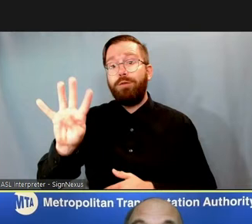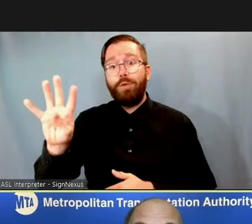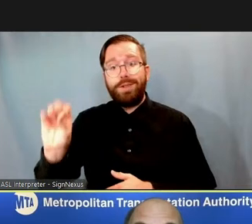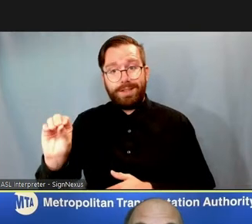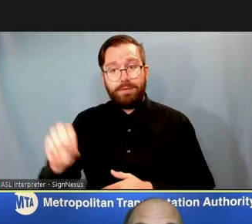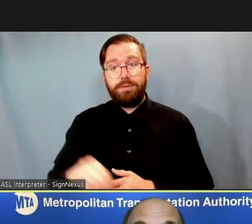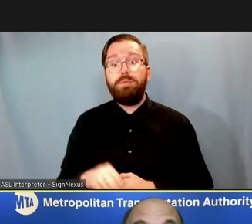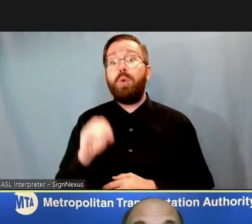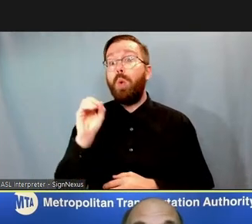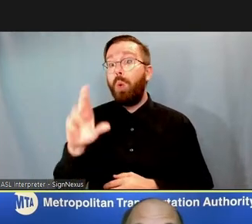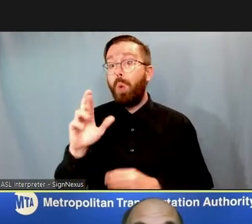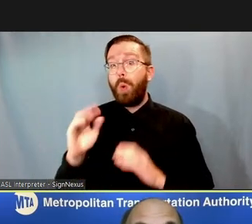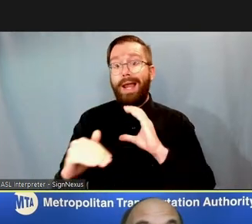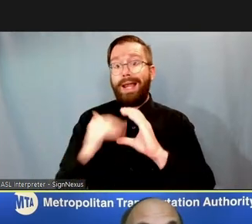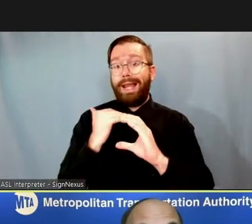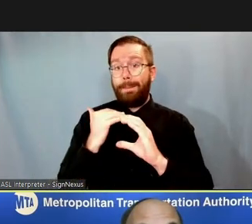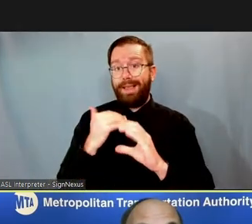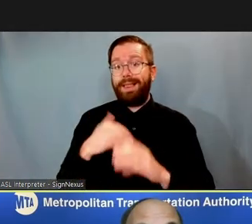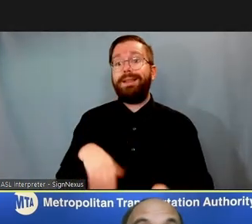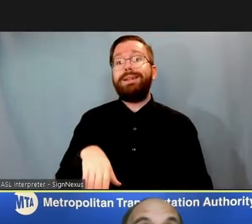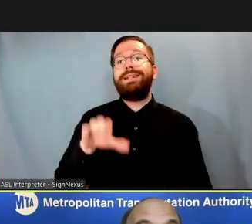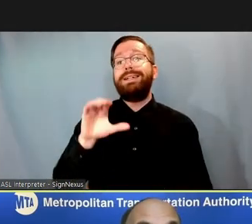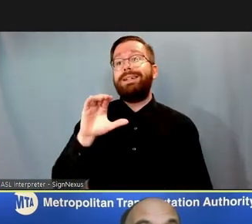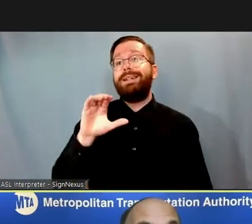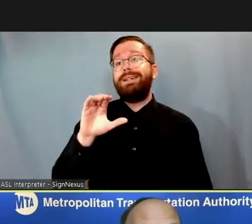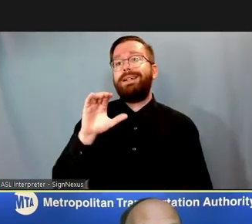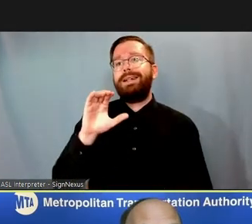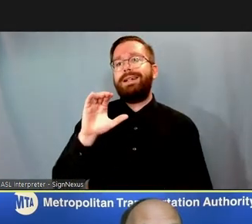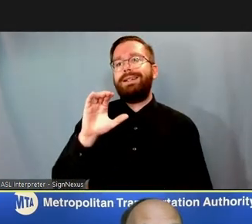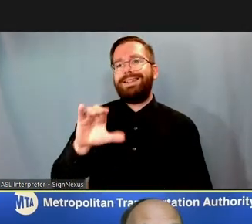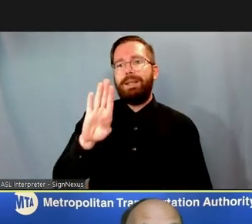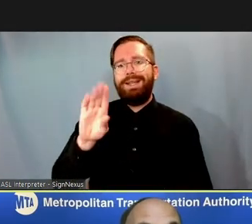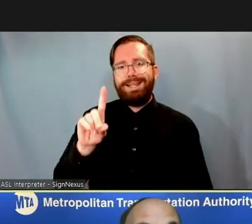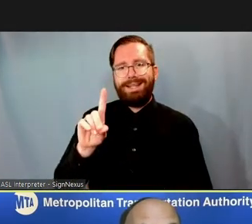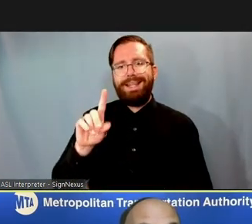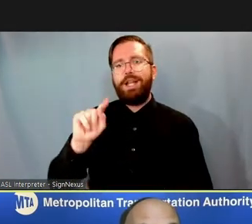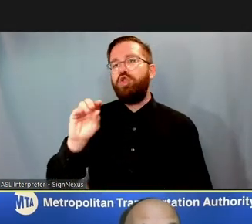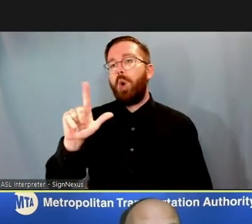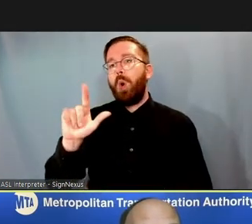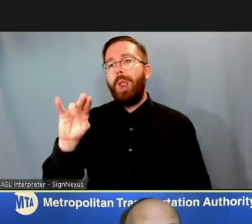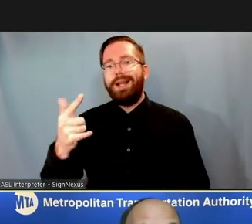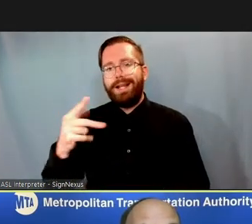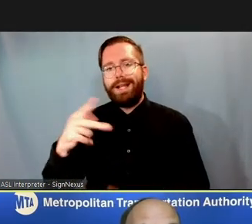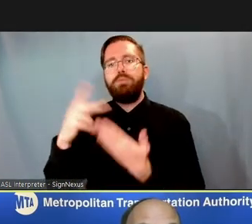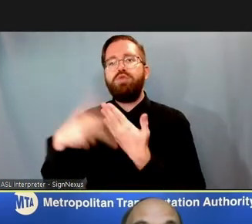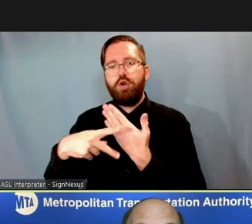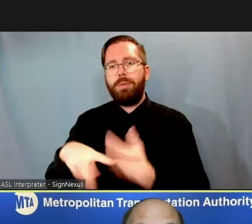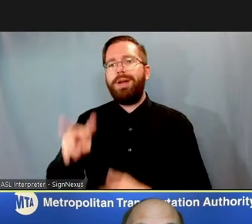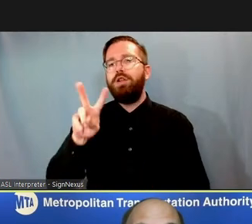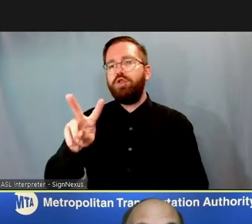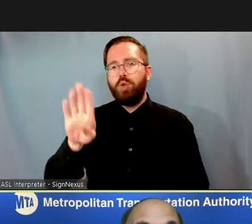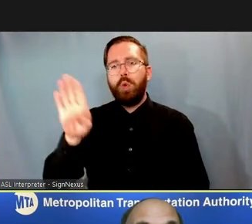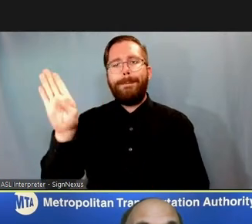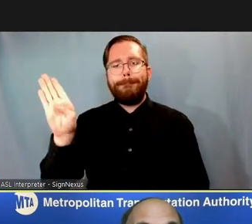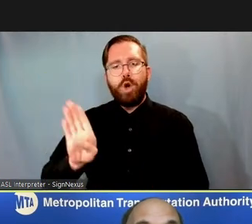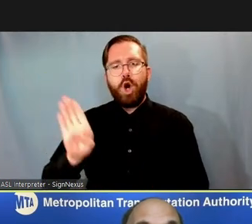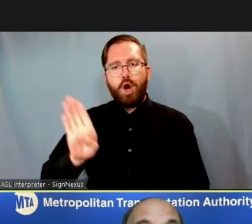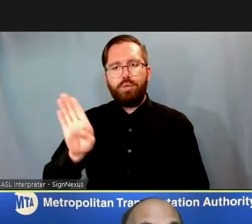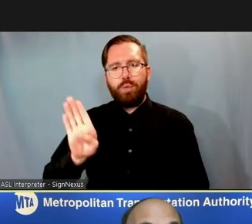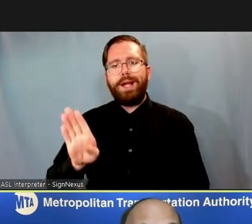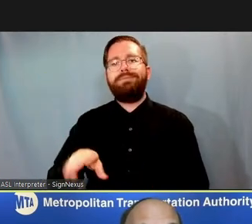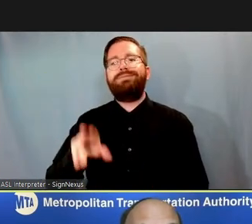via email to cbd tolling program to broadway 23rd floor new york new york